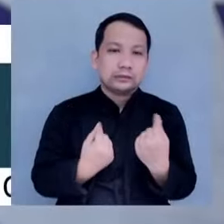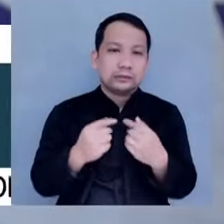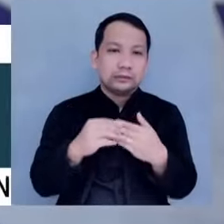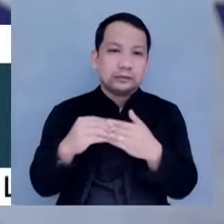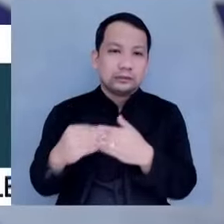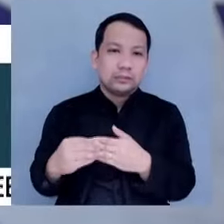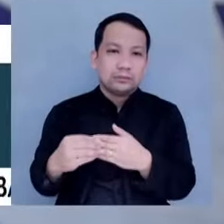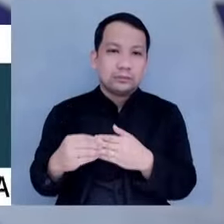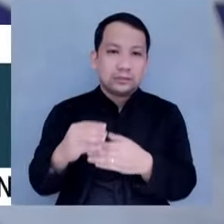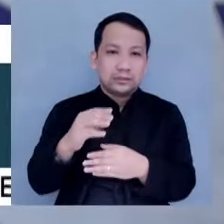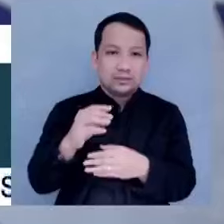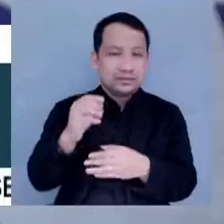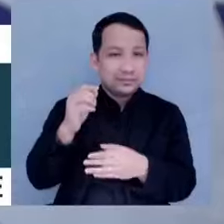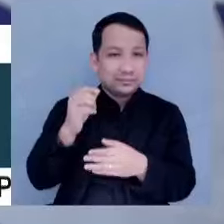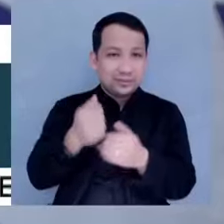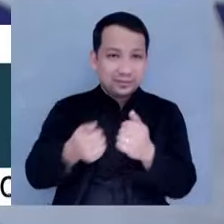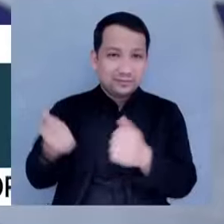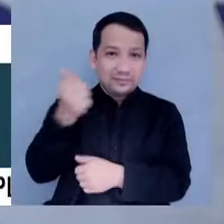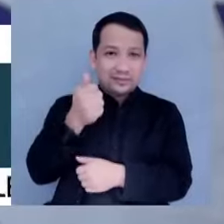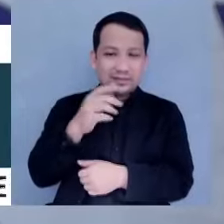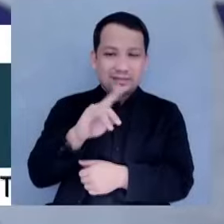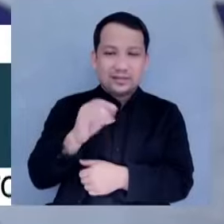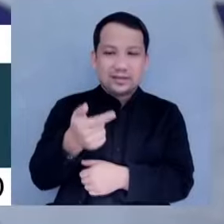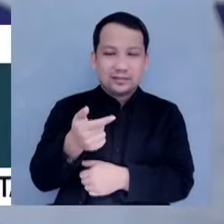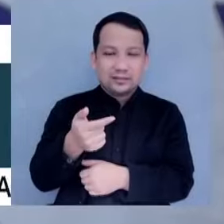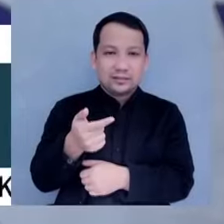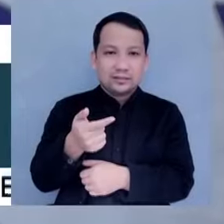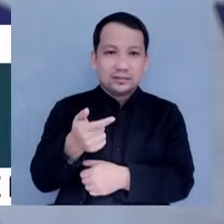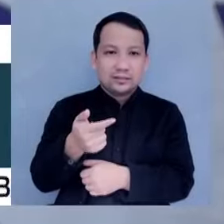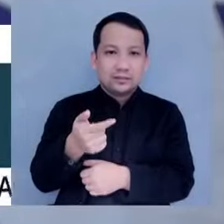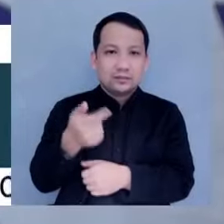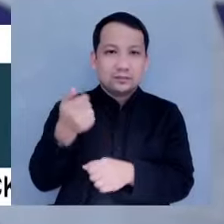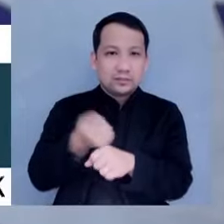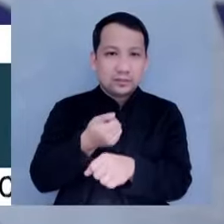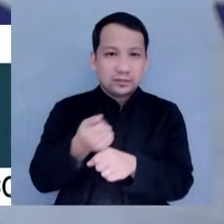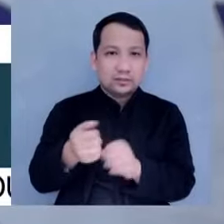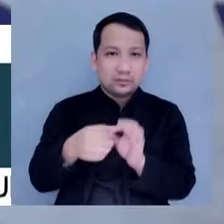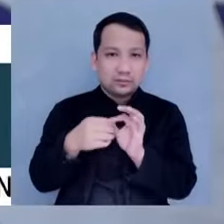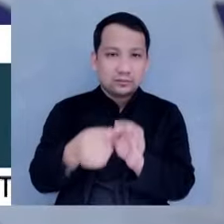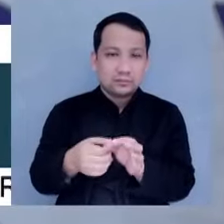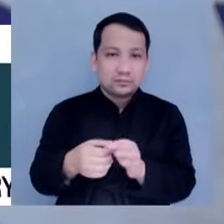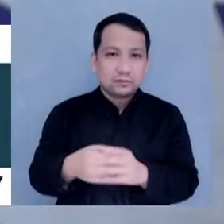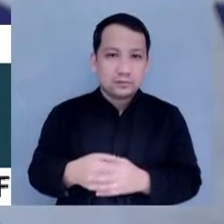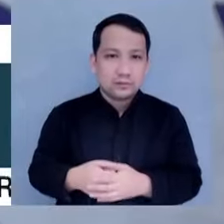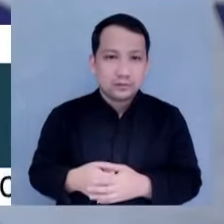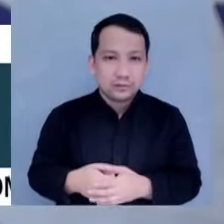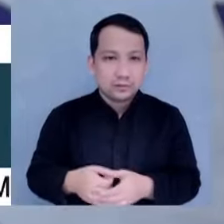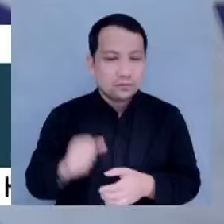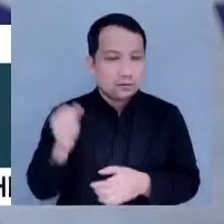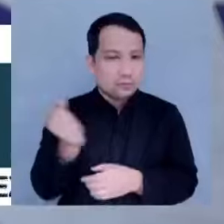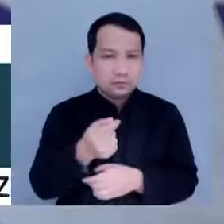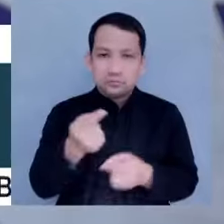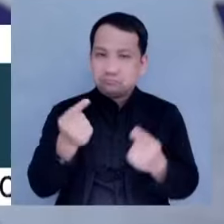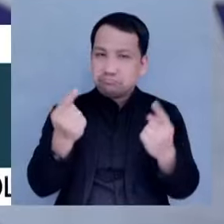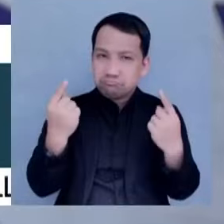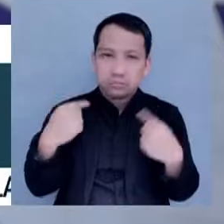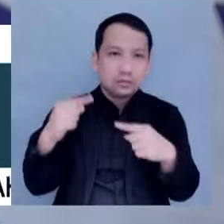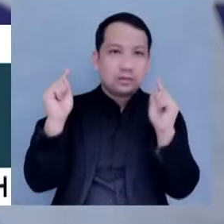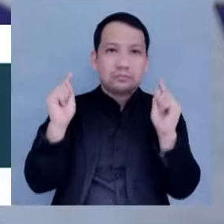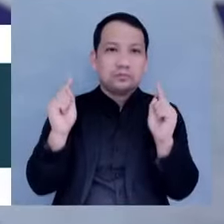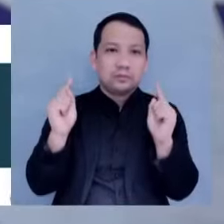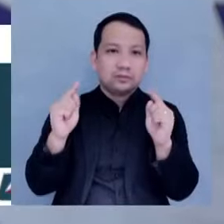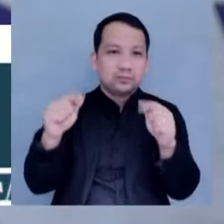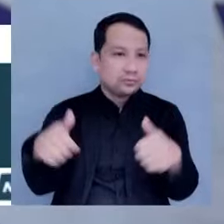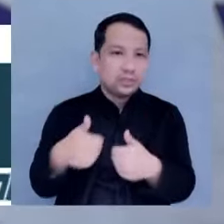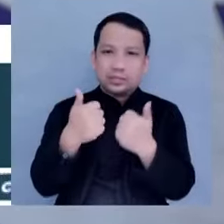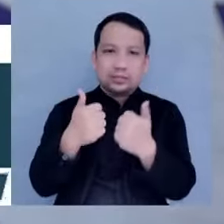DILG. Ngunit, mahirap man, nalampasan namin ang lahat ng hamon. No?